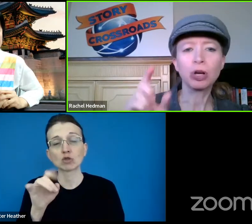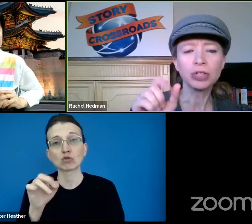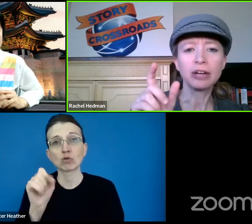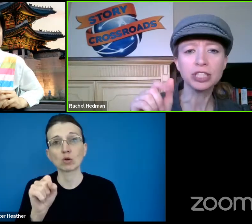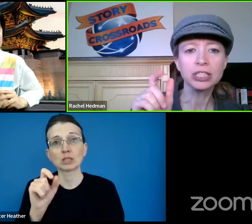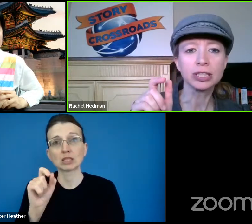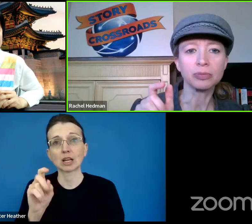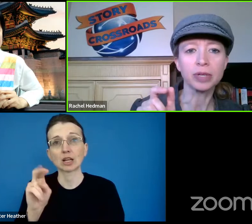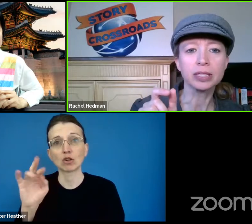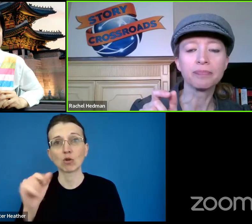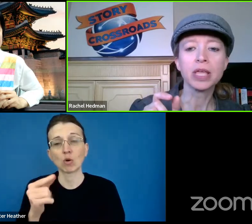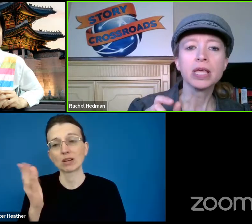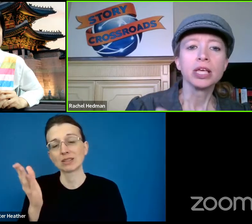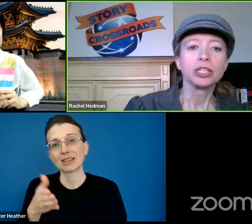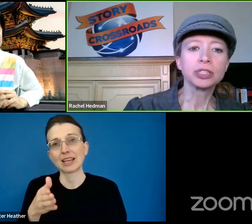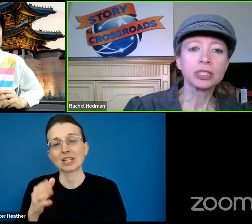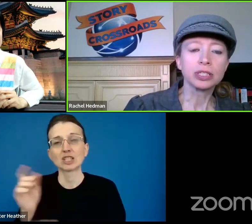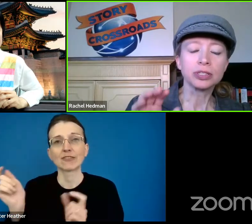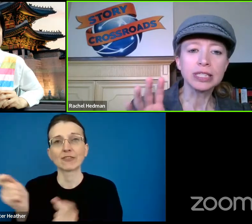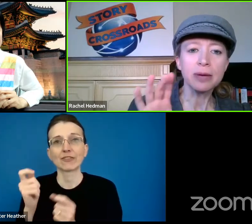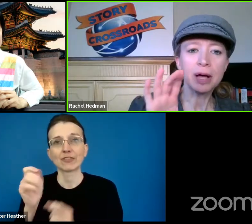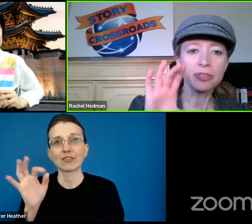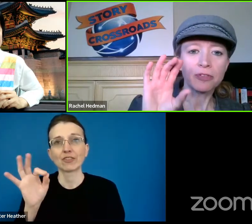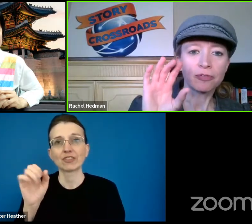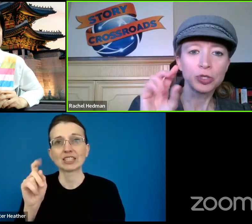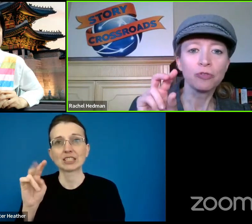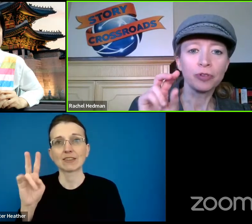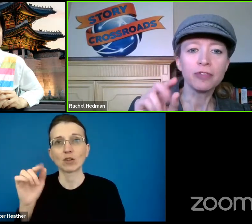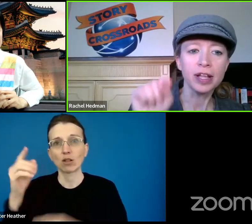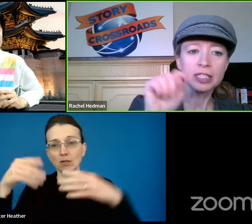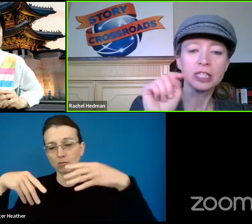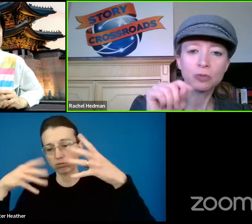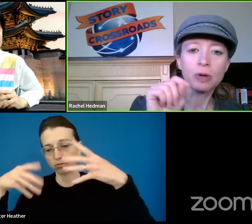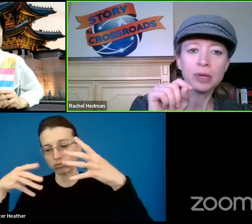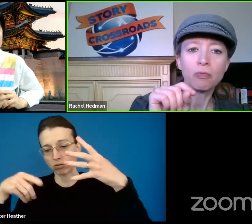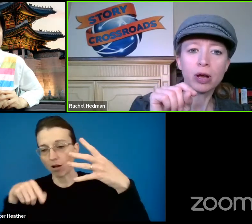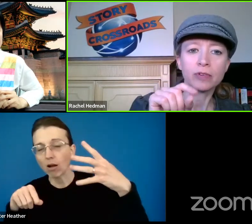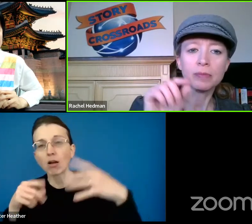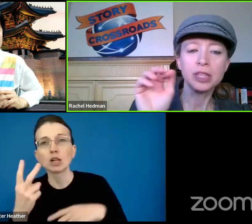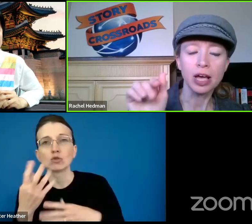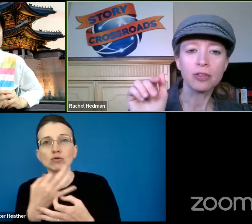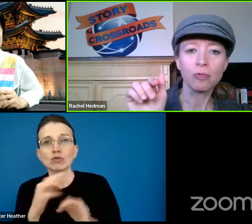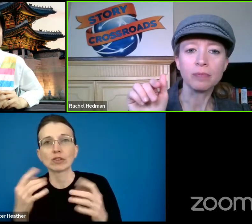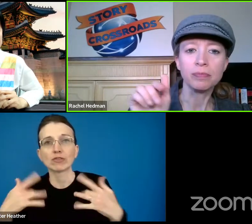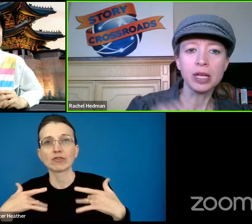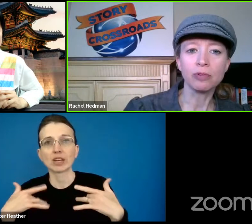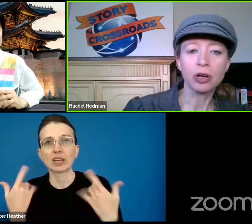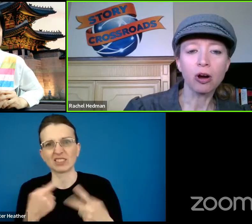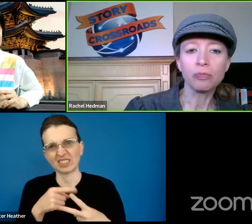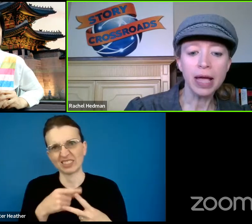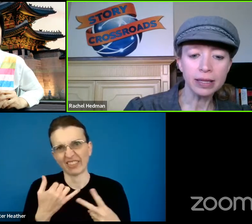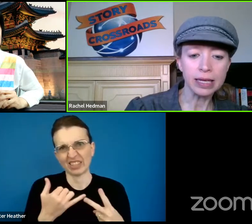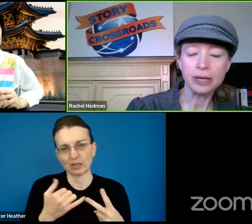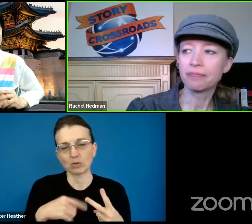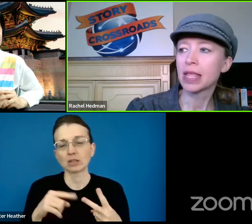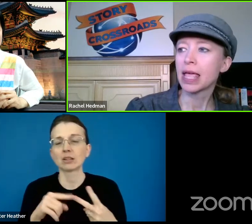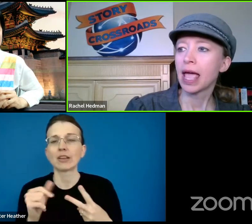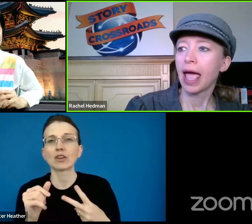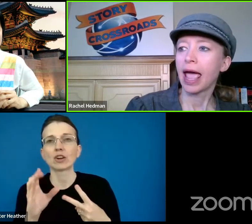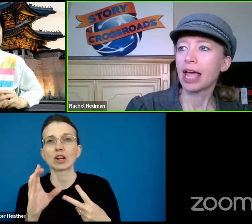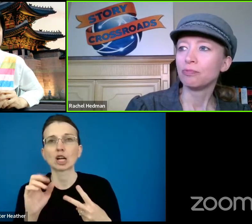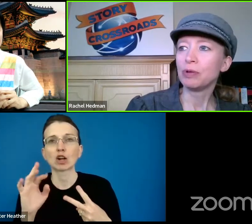storycrossroads.org/festival, and you scroll down just a little bit, you'll see about the 2 free events, this one being one of them, and the other one being with Carl